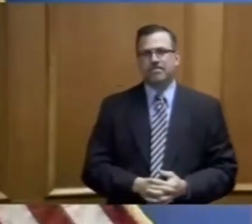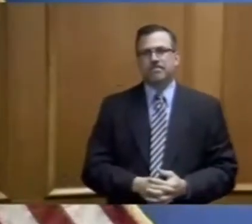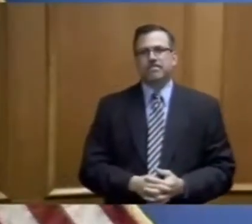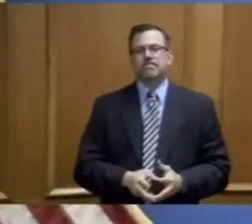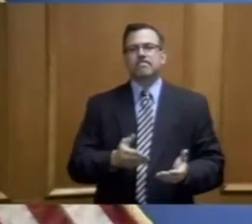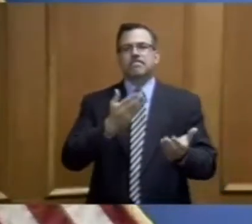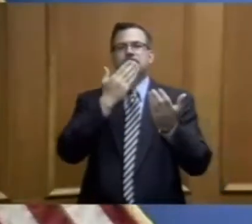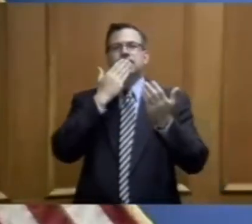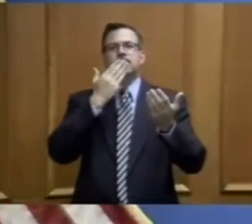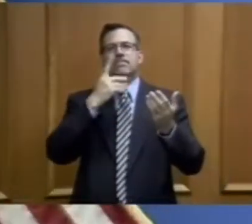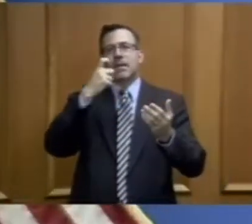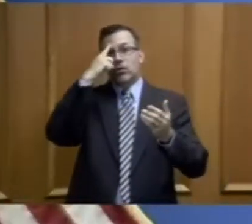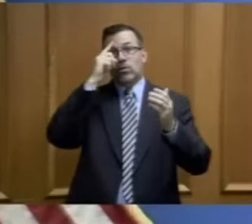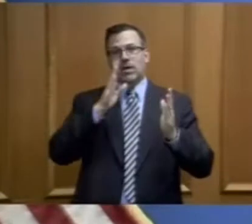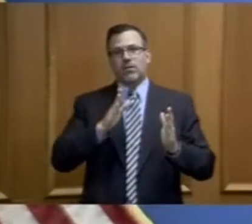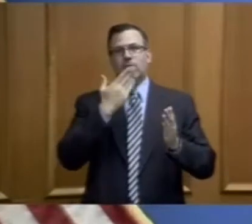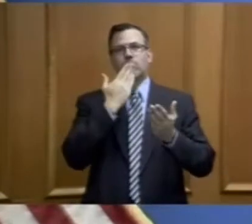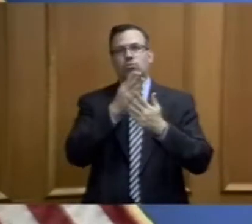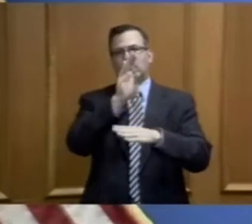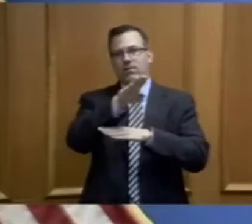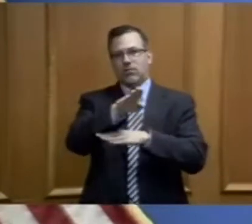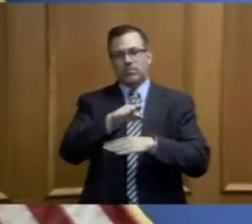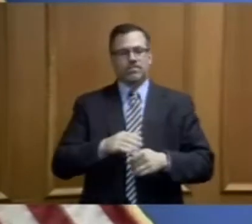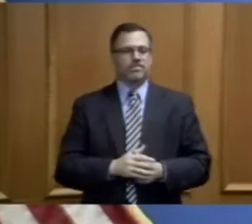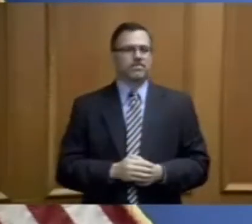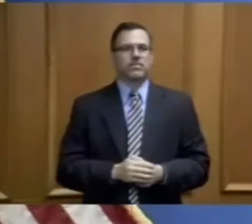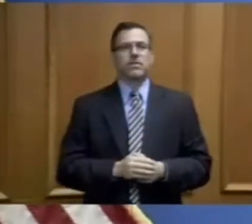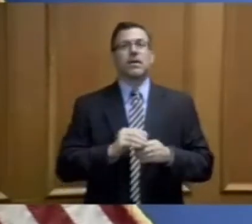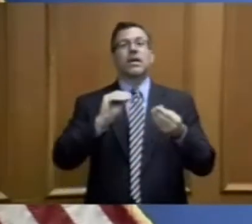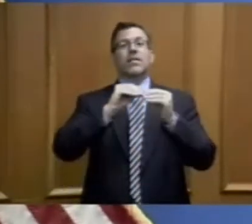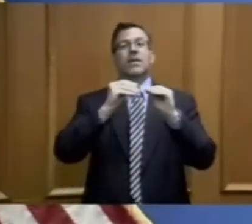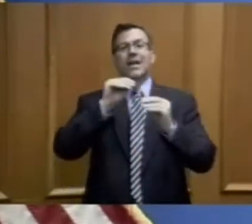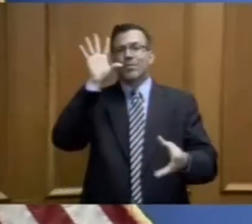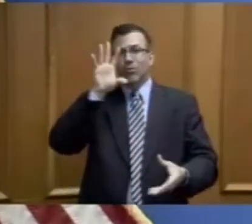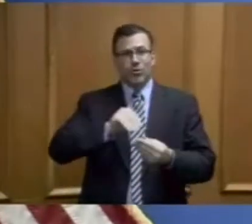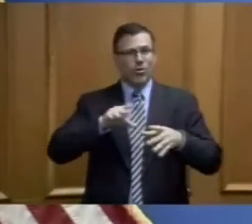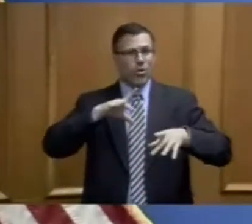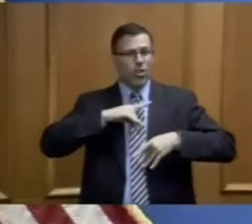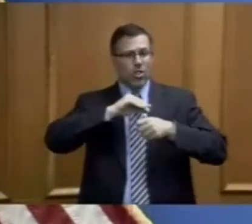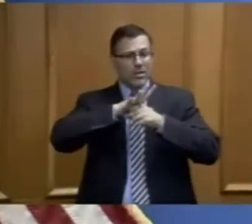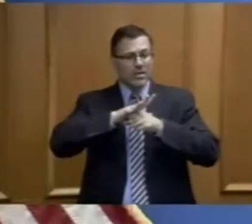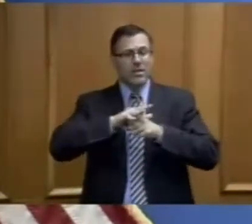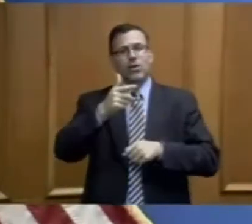Thank you, Governor. Good afternoon. Our case count today is